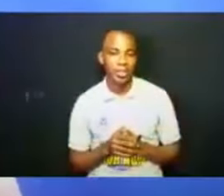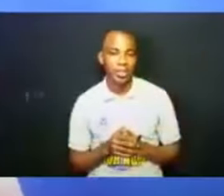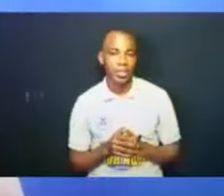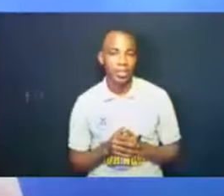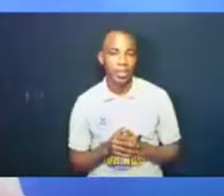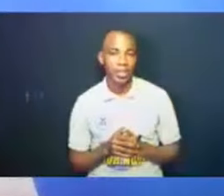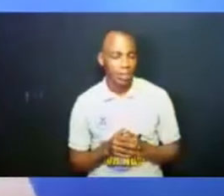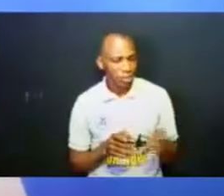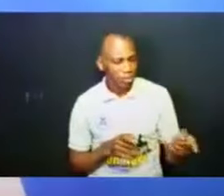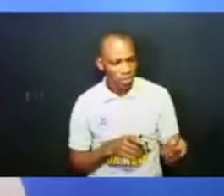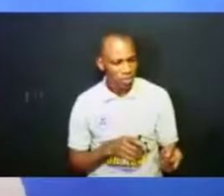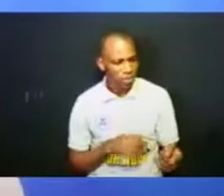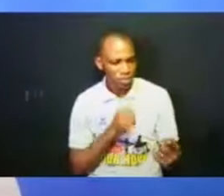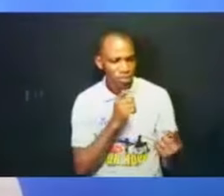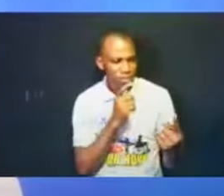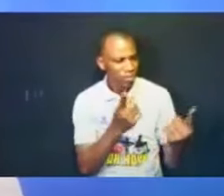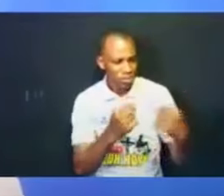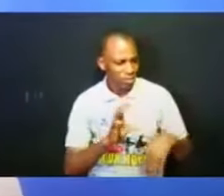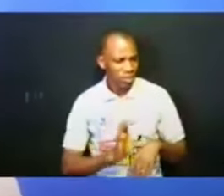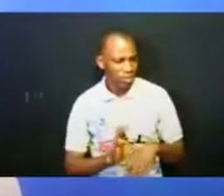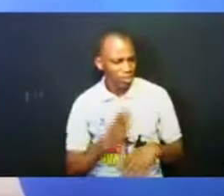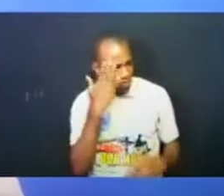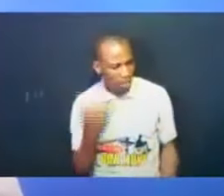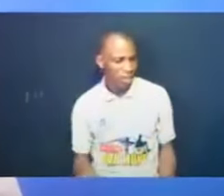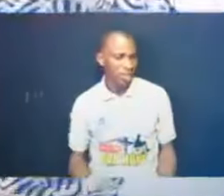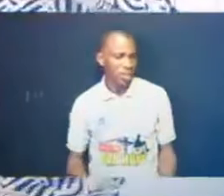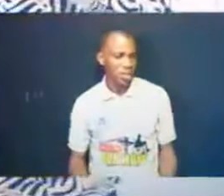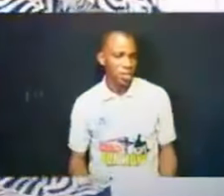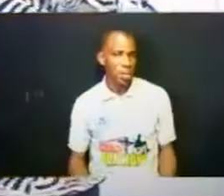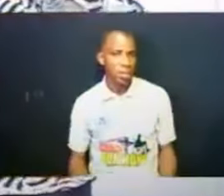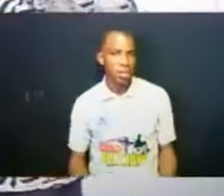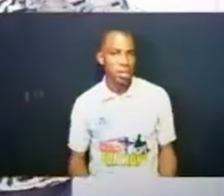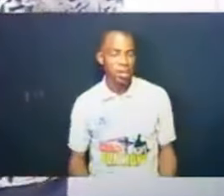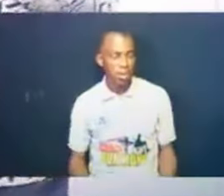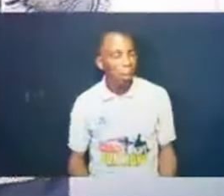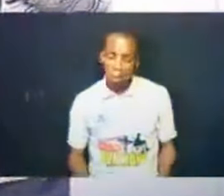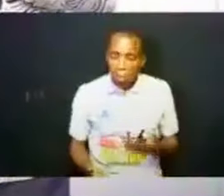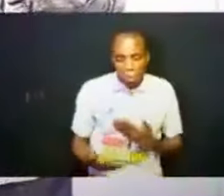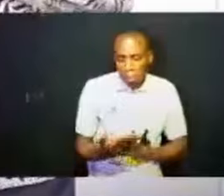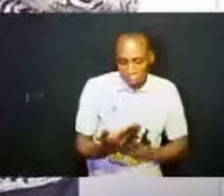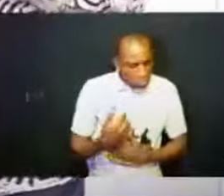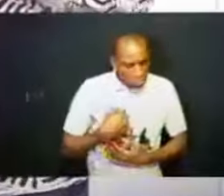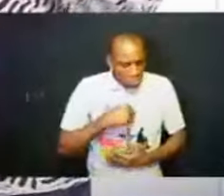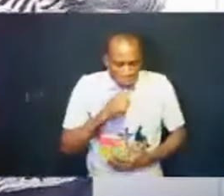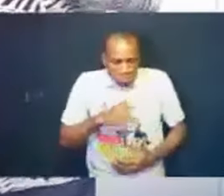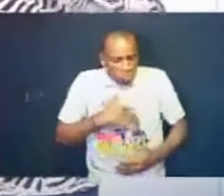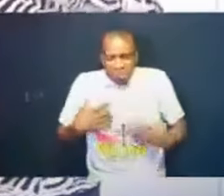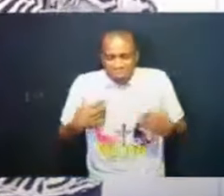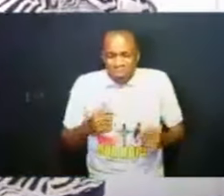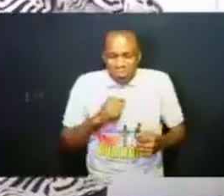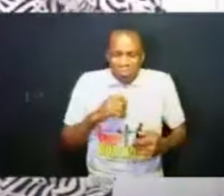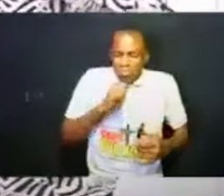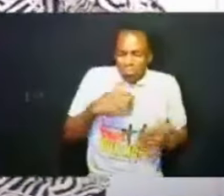Didn't you come to church, elder? Oh, no, Bisano, I saw Penny. I didn't know one more. Says, "This morning I was not feeling well at all." Oh, I'm not paying. I'm